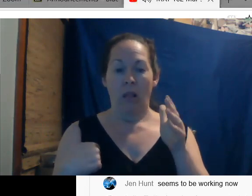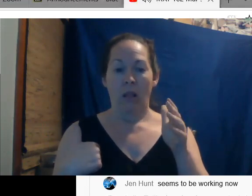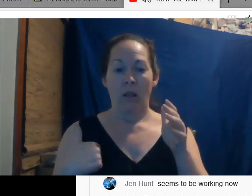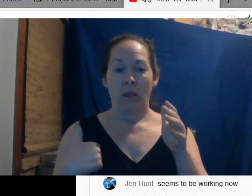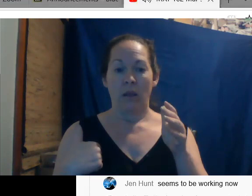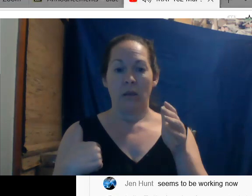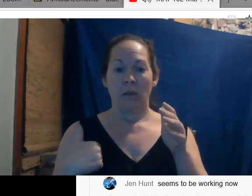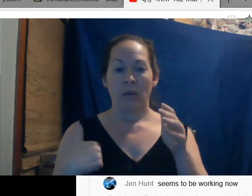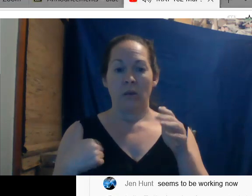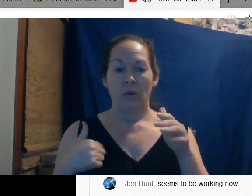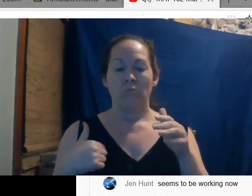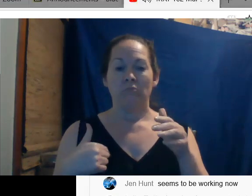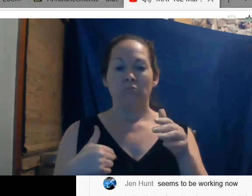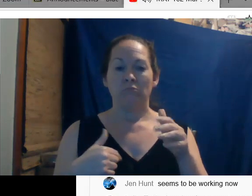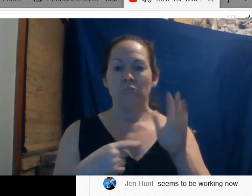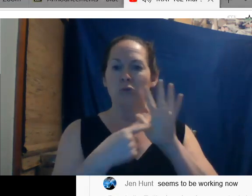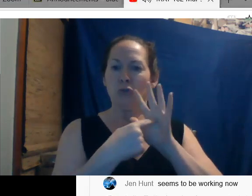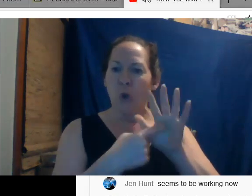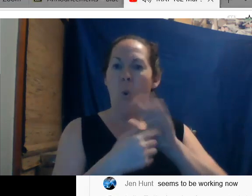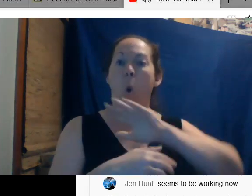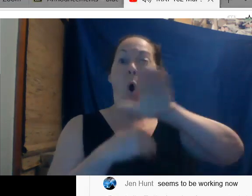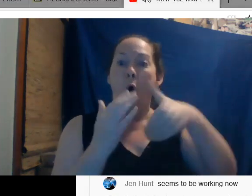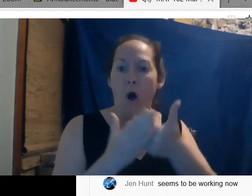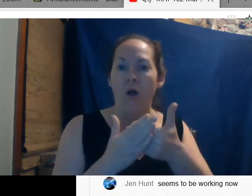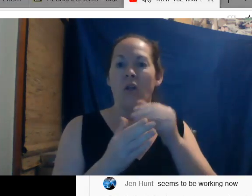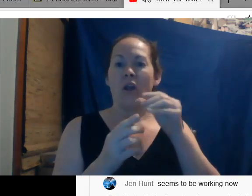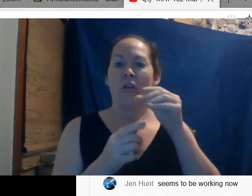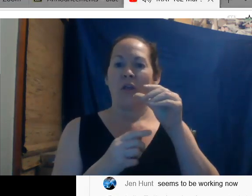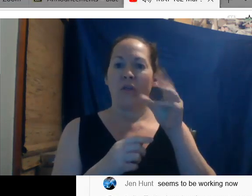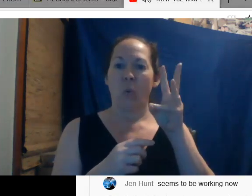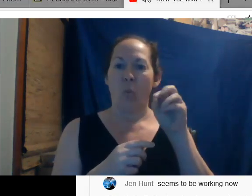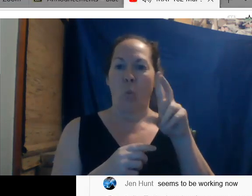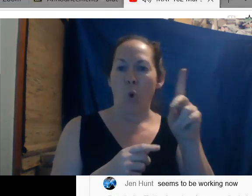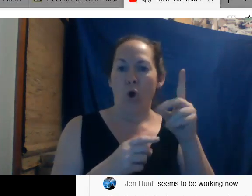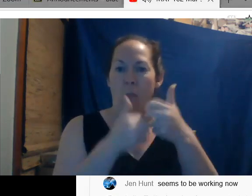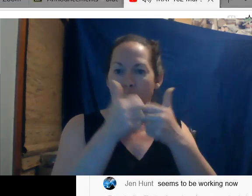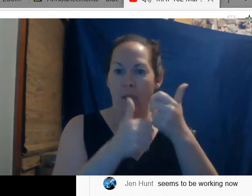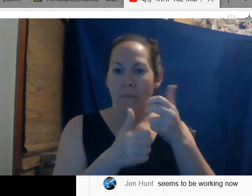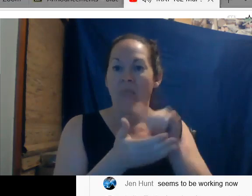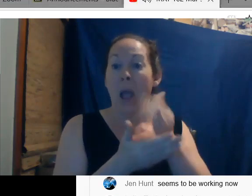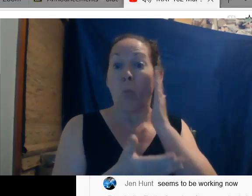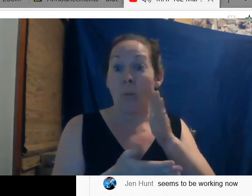examples of all the word problems. I'm going to have those up that are on the practice exam.